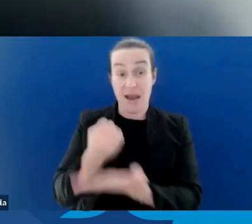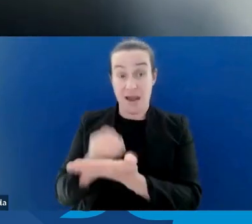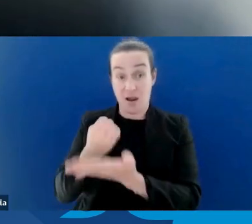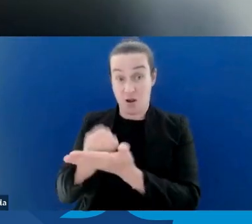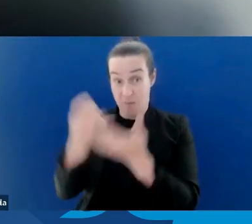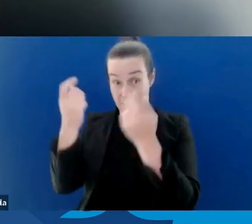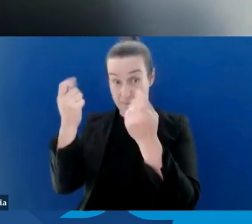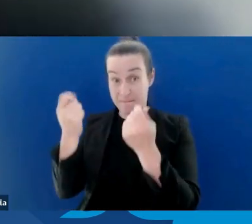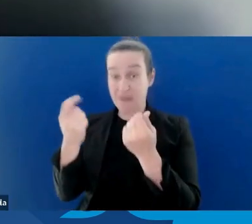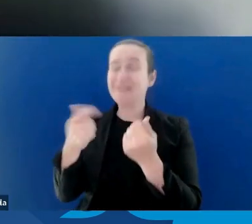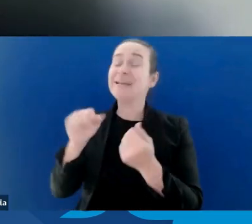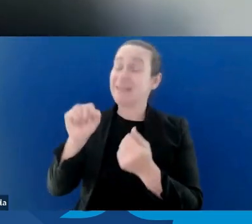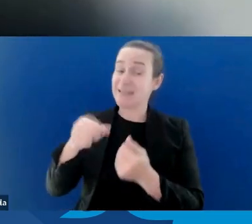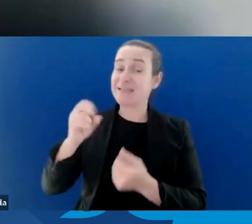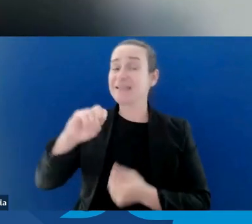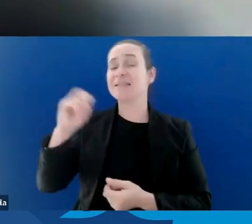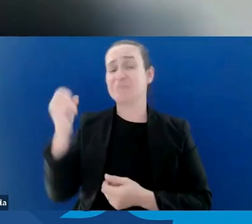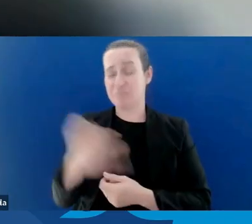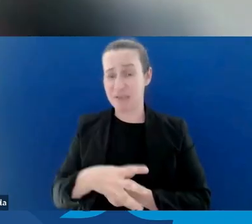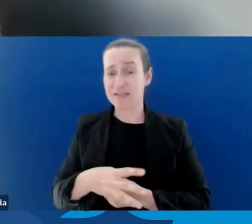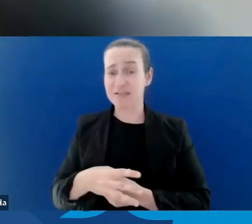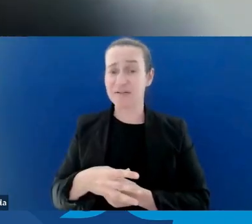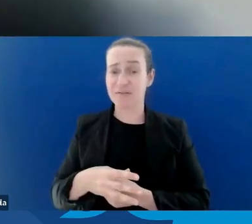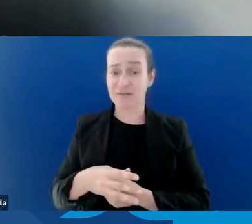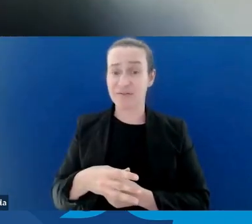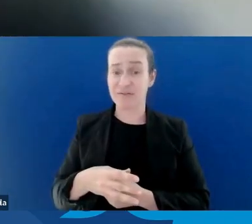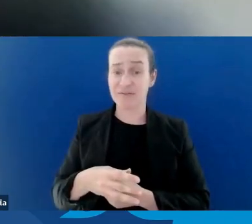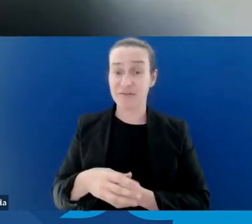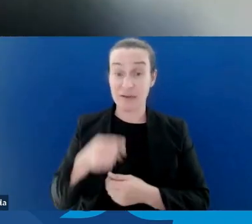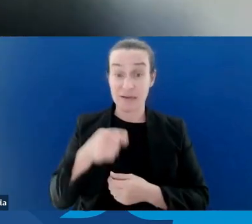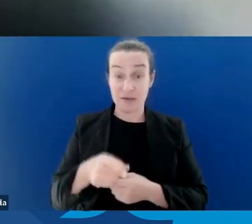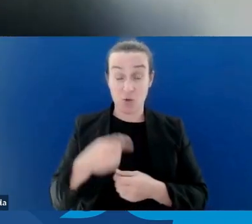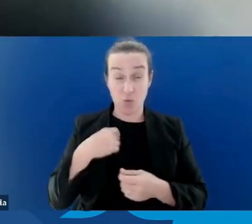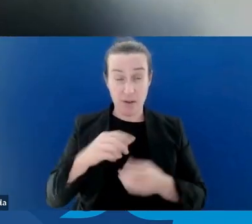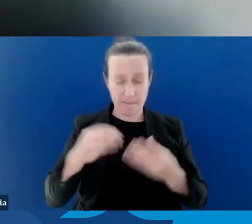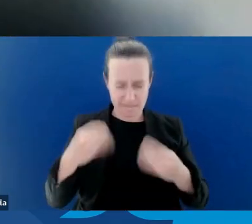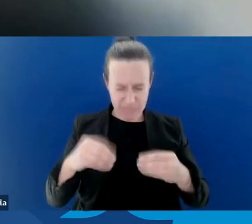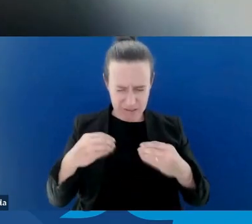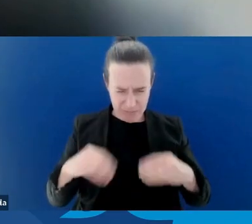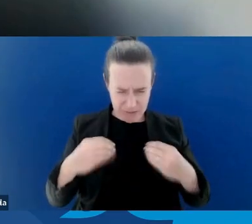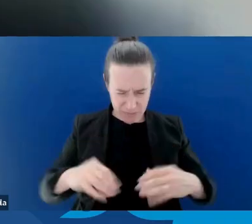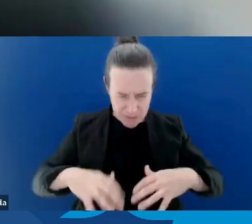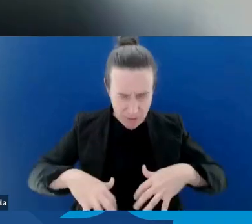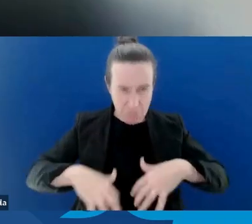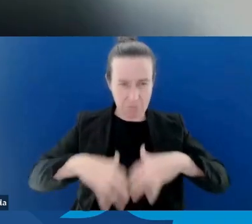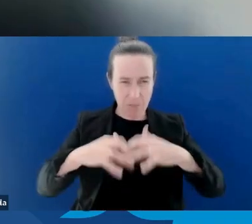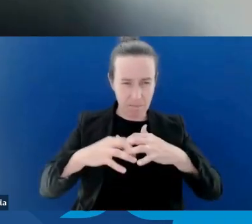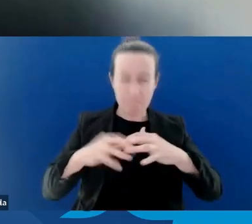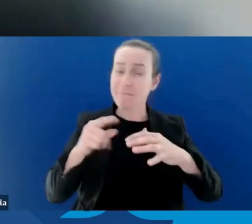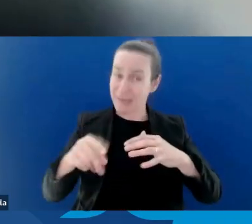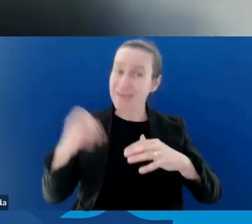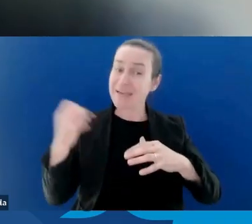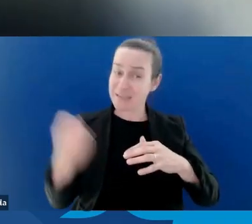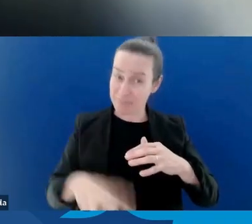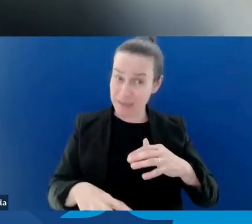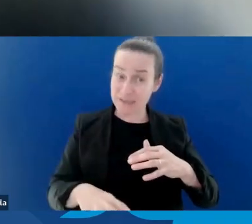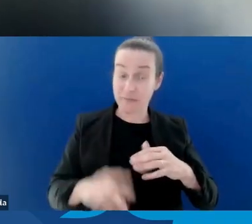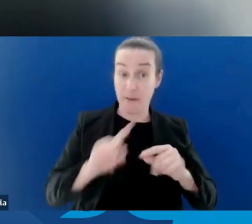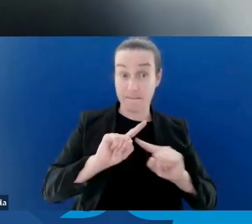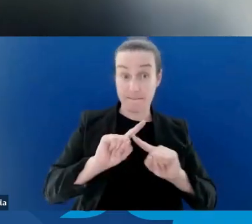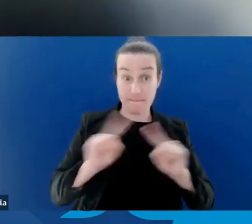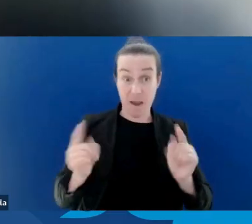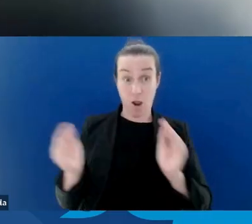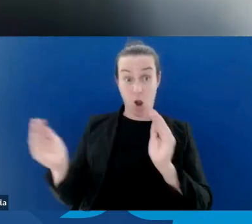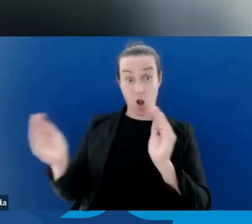is expensive while it's implemented, if you look at the greater cost on the healthcare system, it